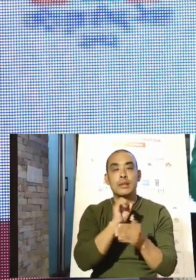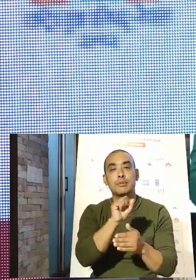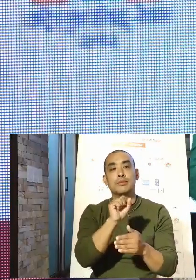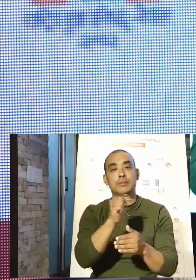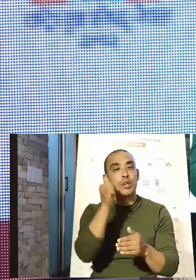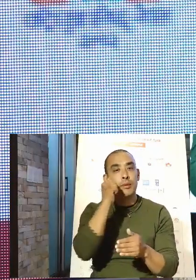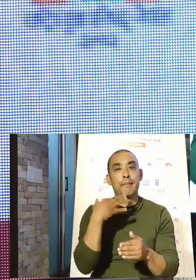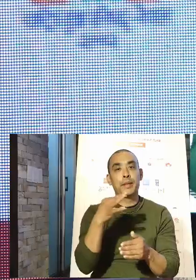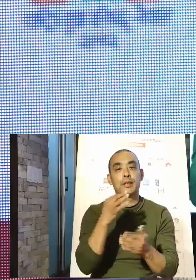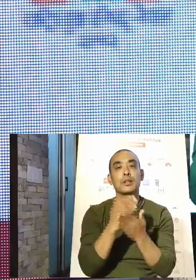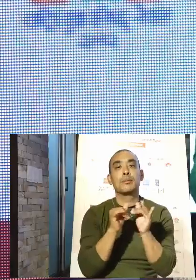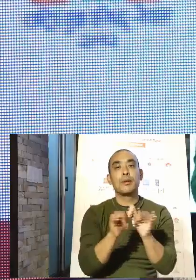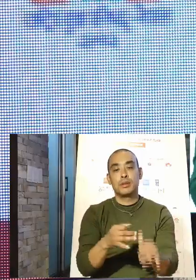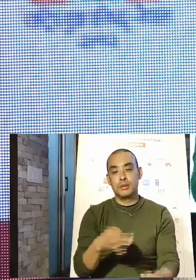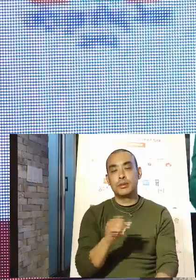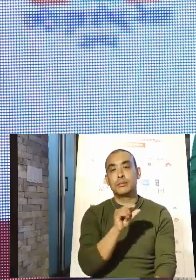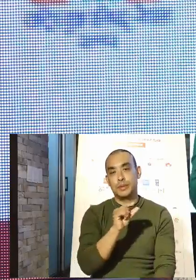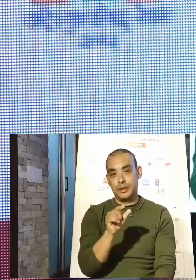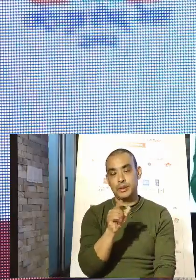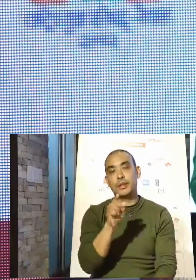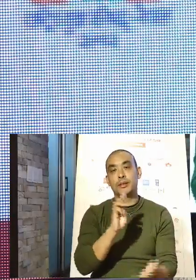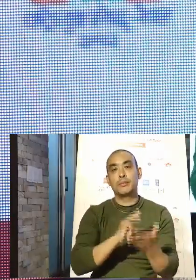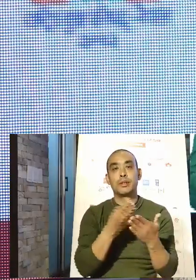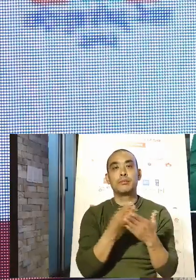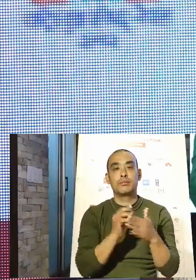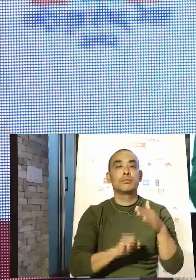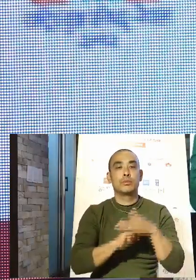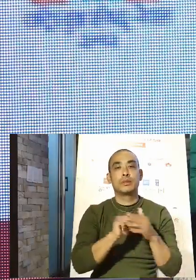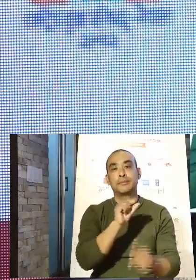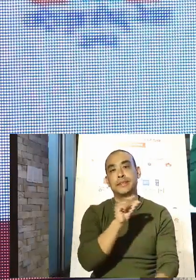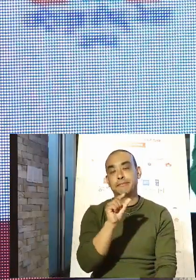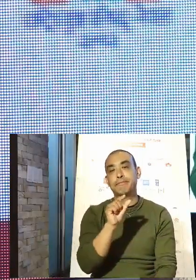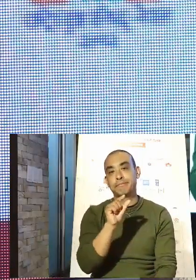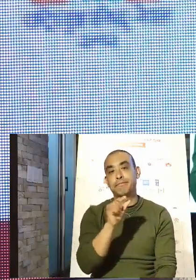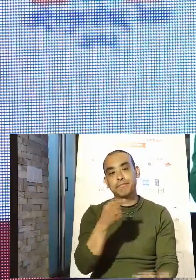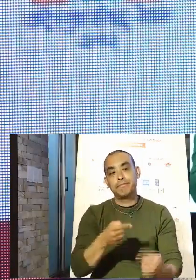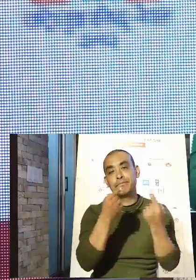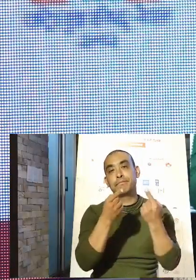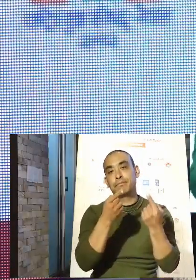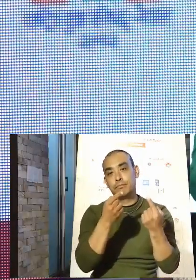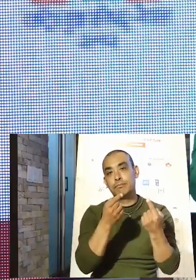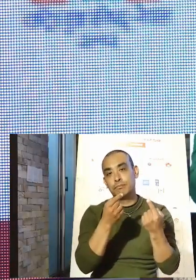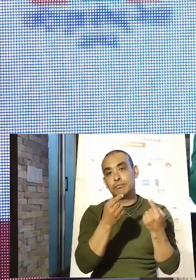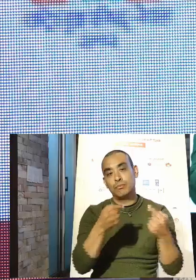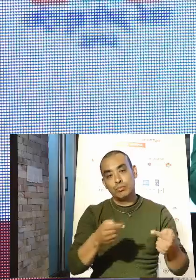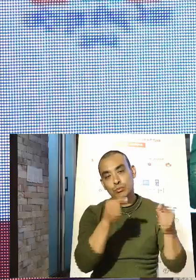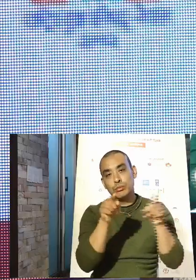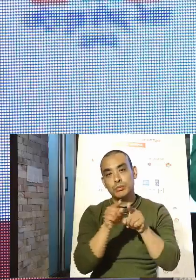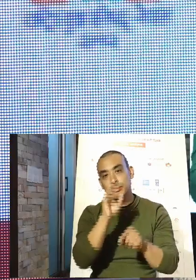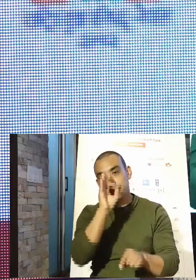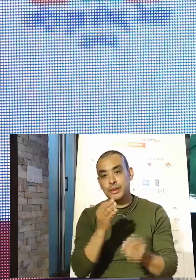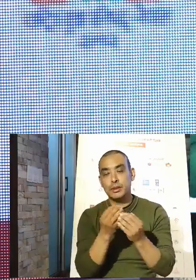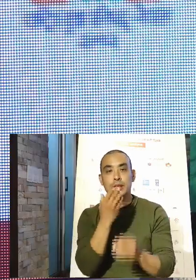their experience with menstruation. So I think this was the most challenge, and especially in